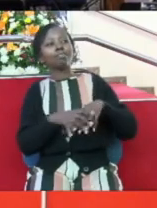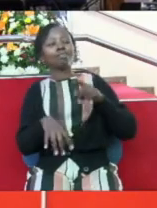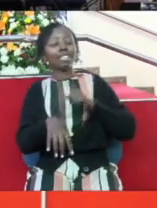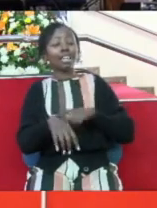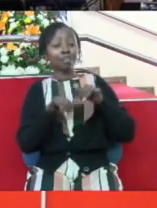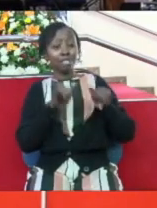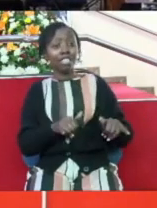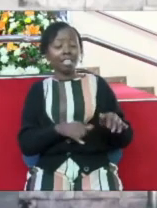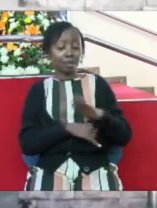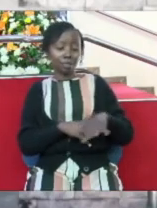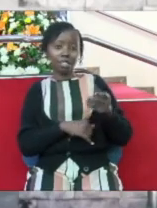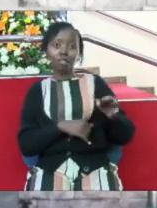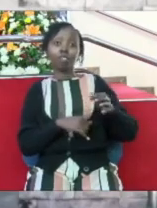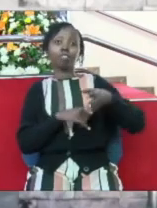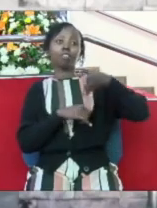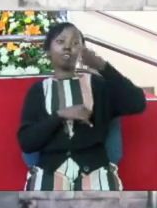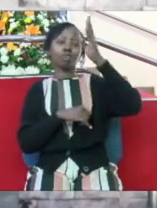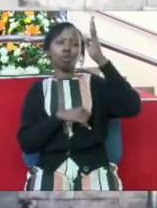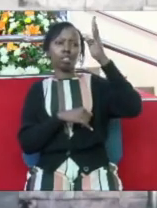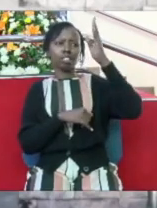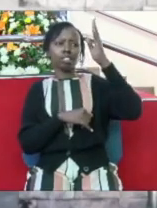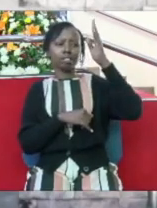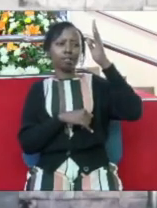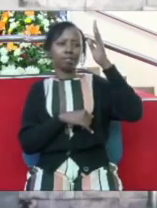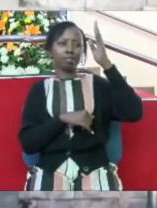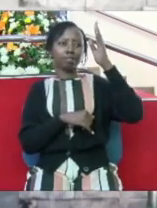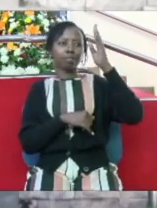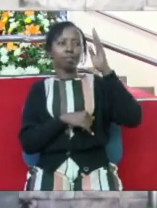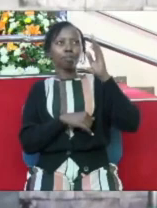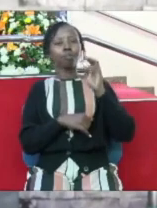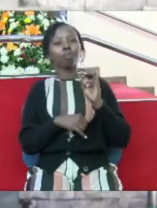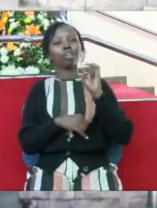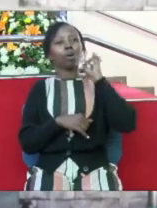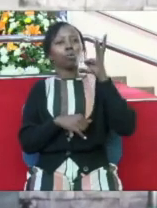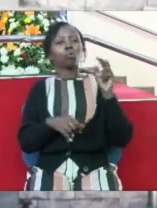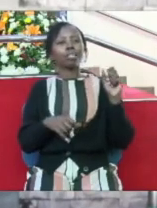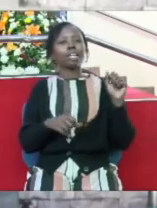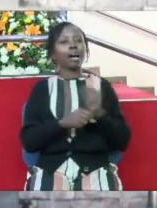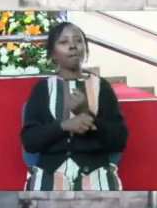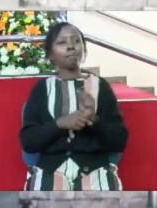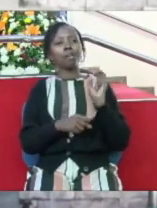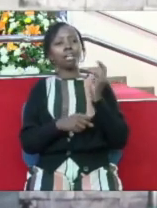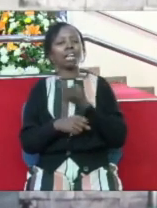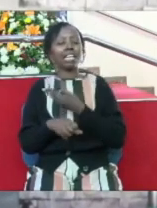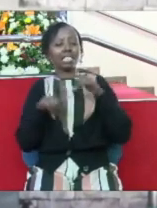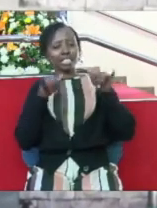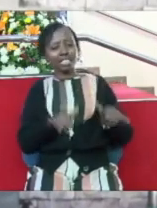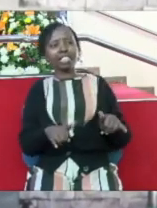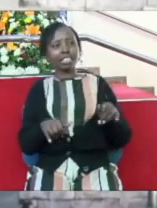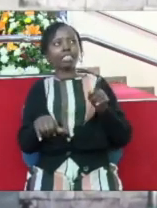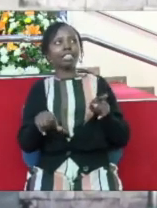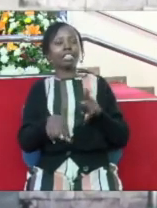Is what will actually cause us to tarry until Jesus comes back. Na hiyo itatufanya tuweze kukaa mpaka Yesu aweze